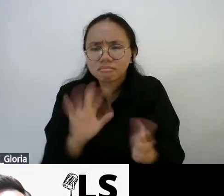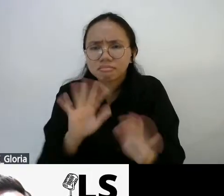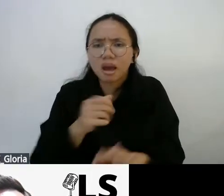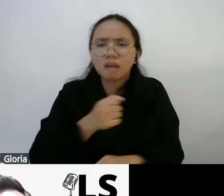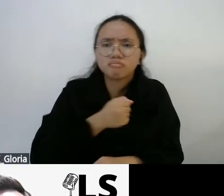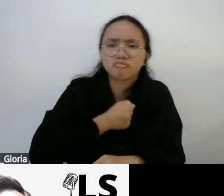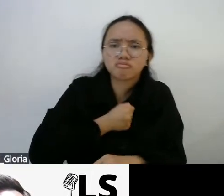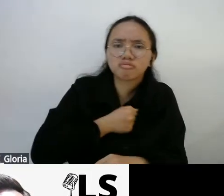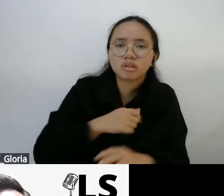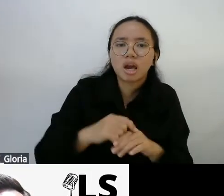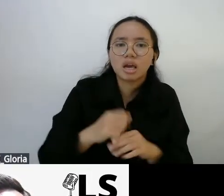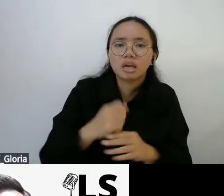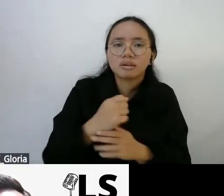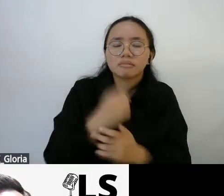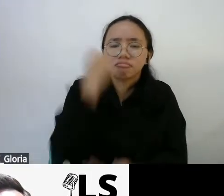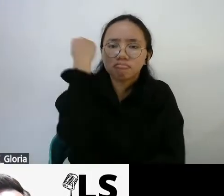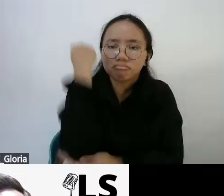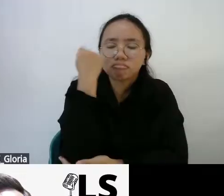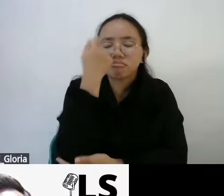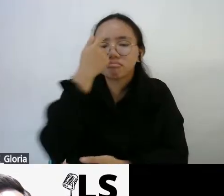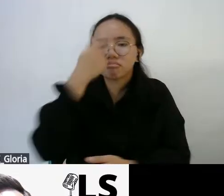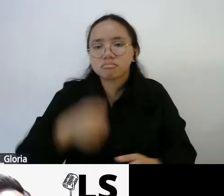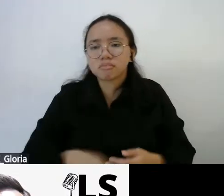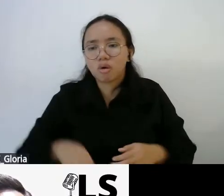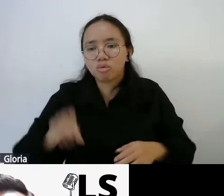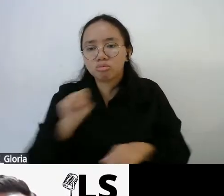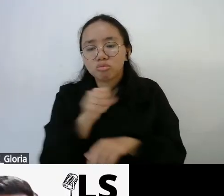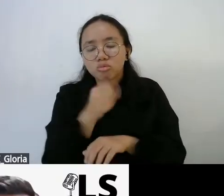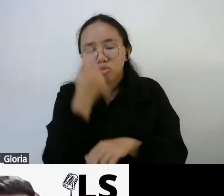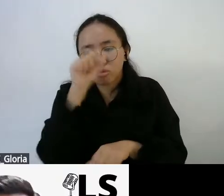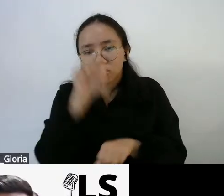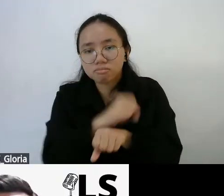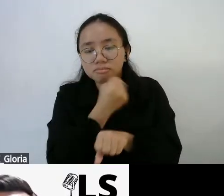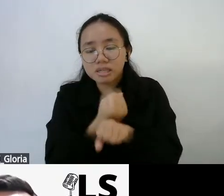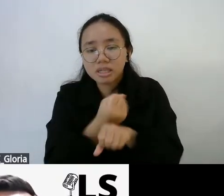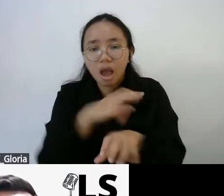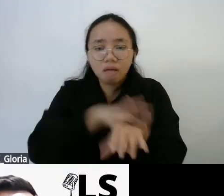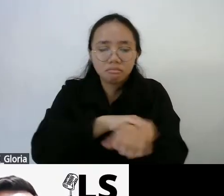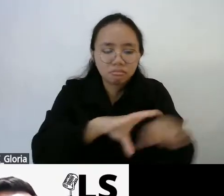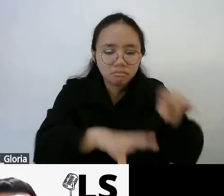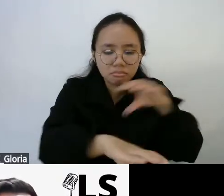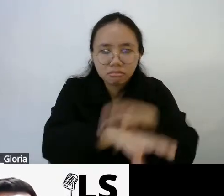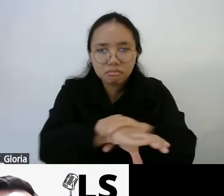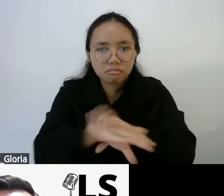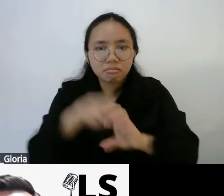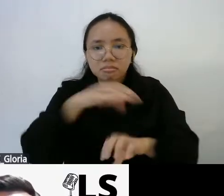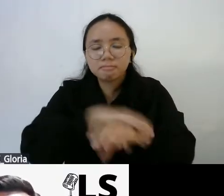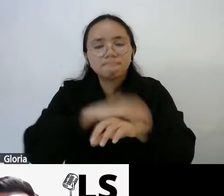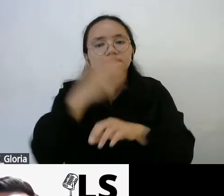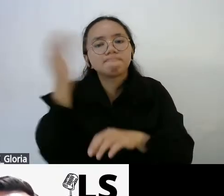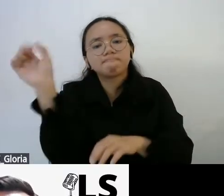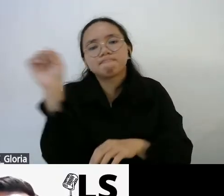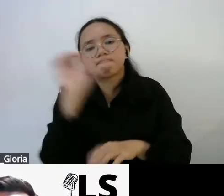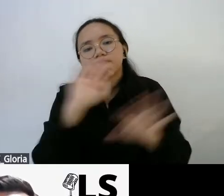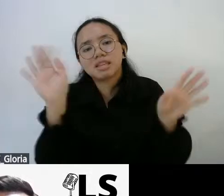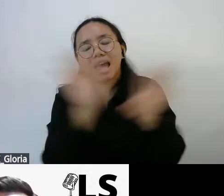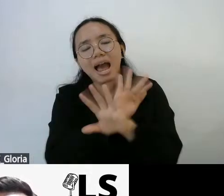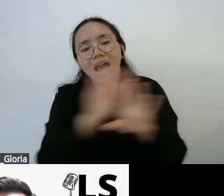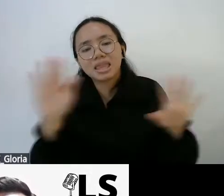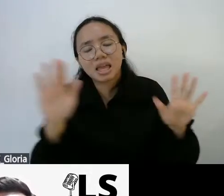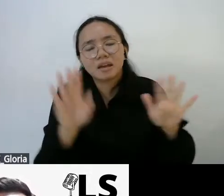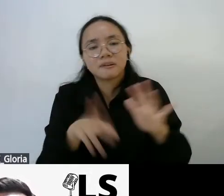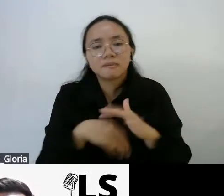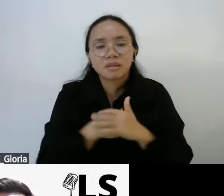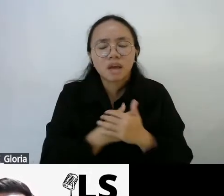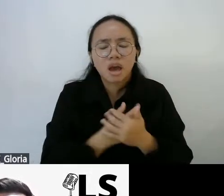I had to like hang on to the wall to get down. And it suddenly dawned on me that this ramp was not